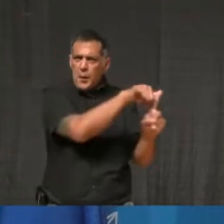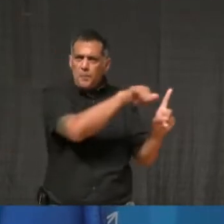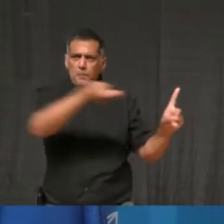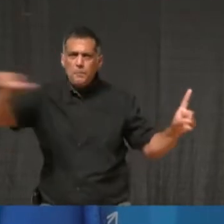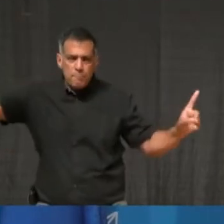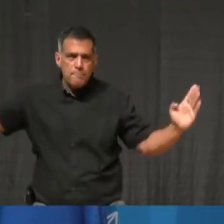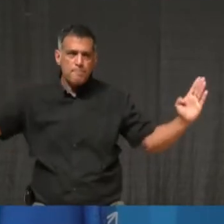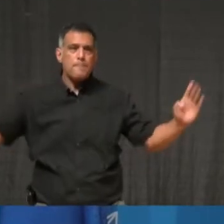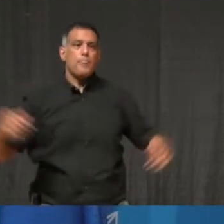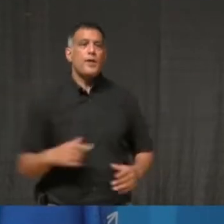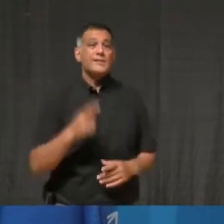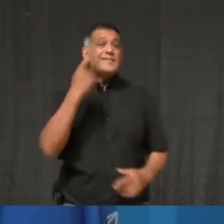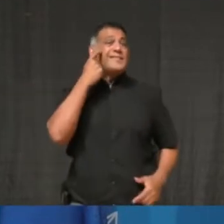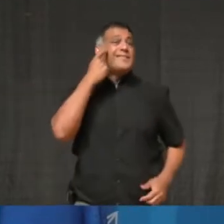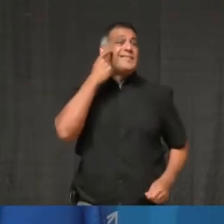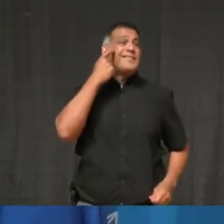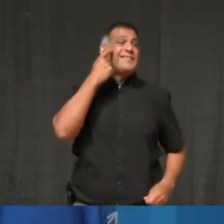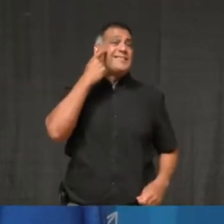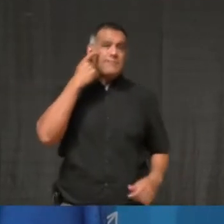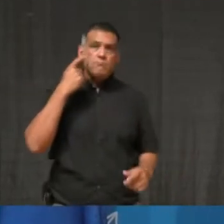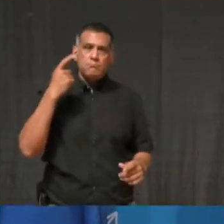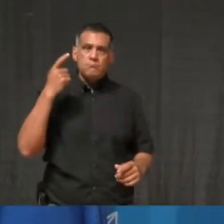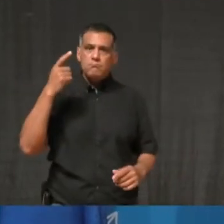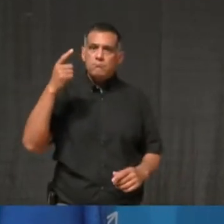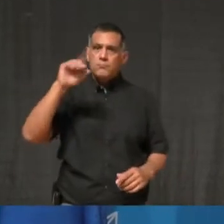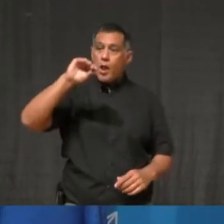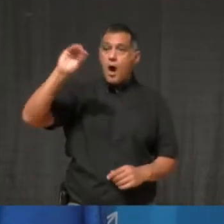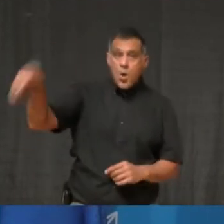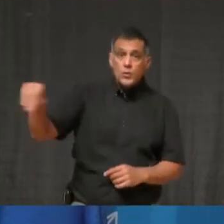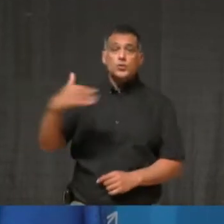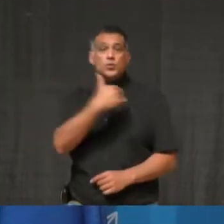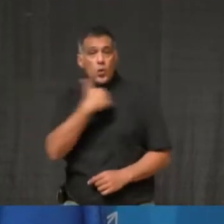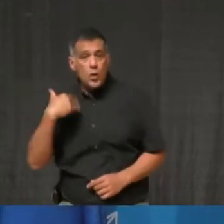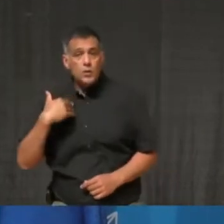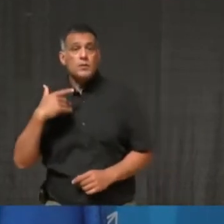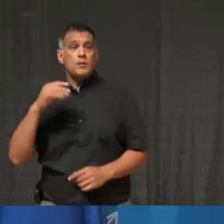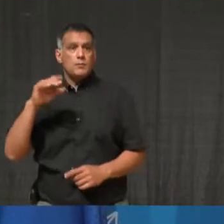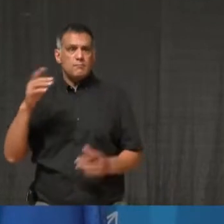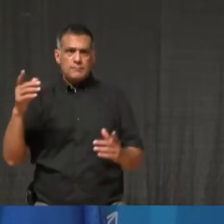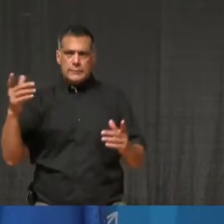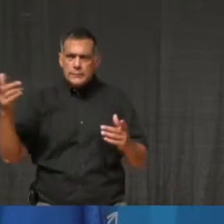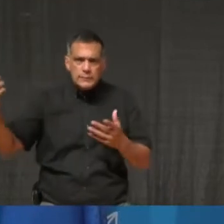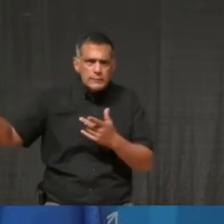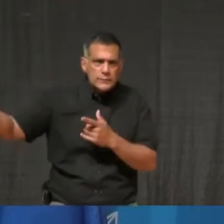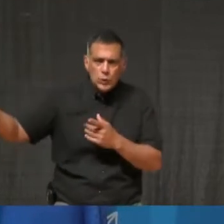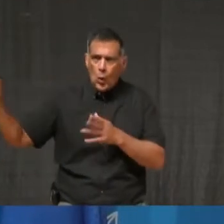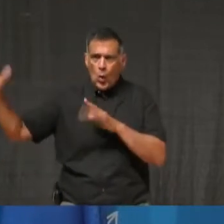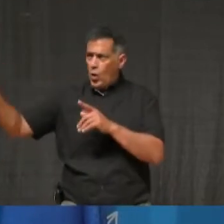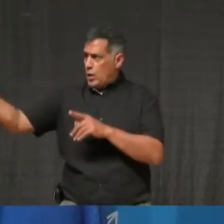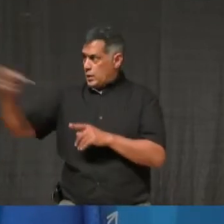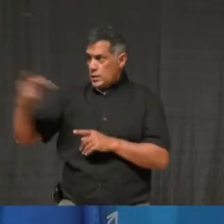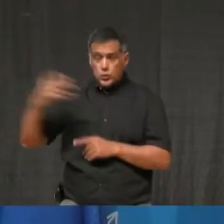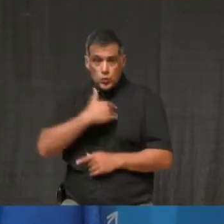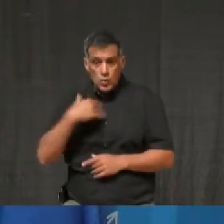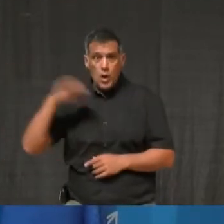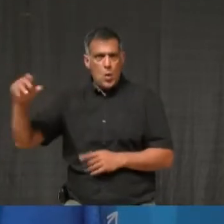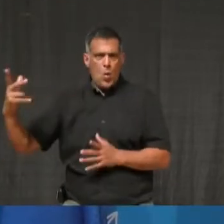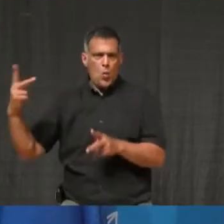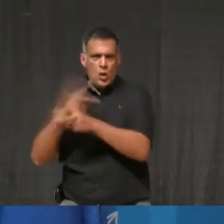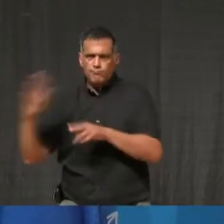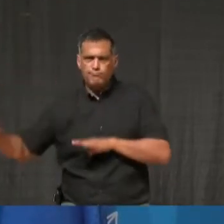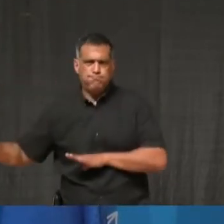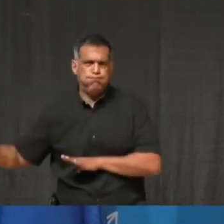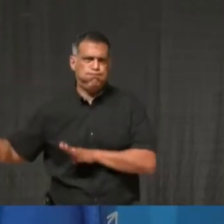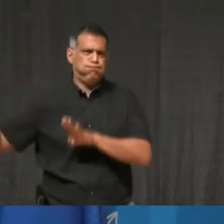we do know, for example, Ottawa and Toronto saw the second wave surge in their communities before we here in Peel